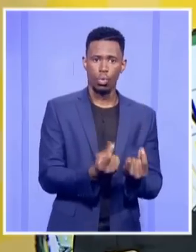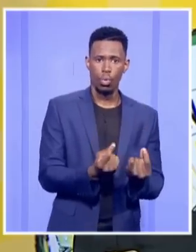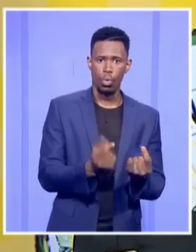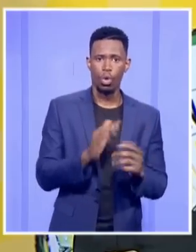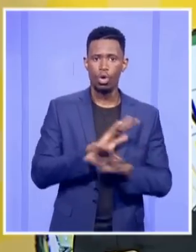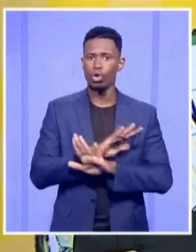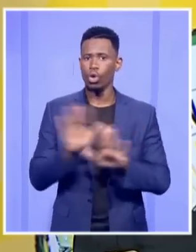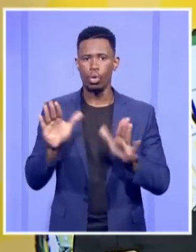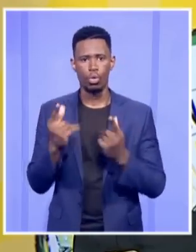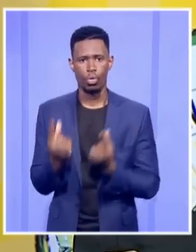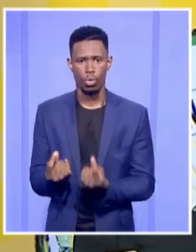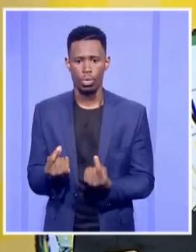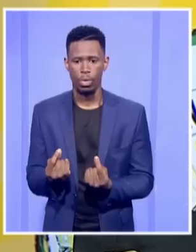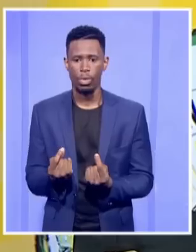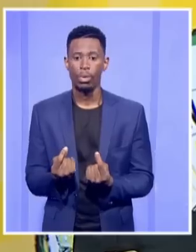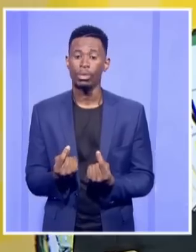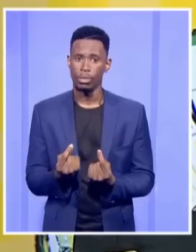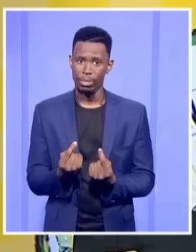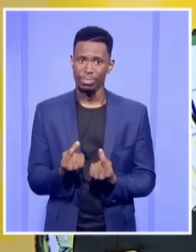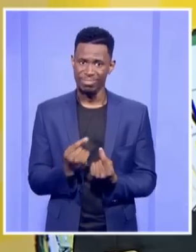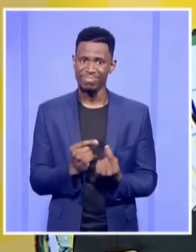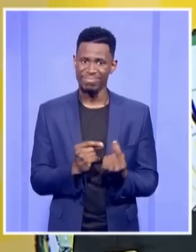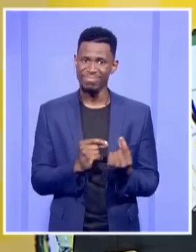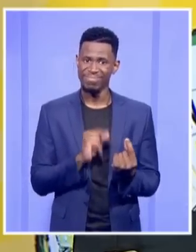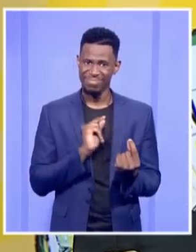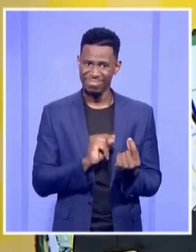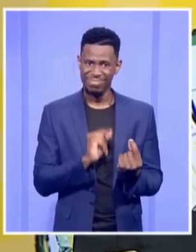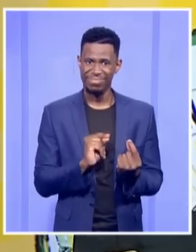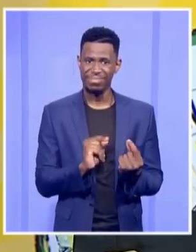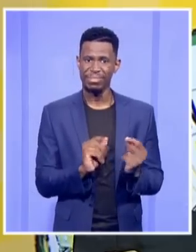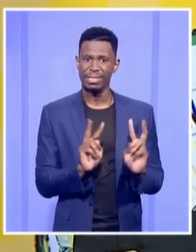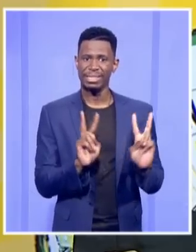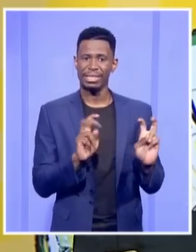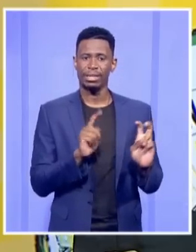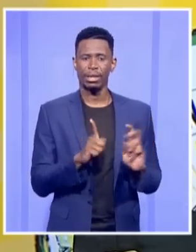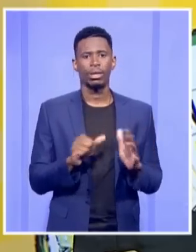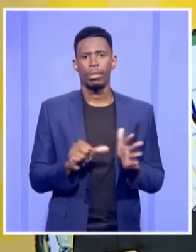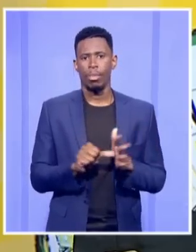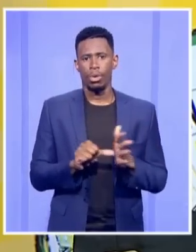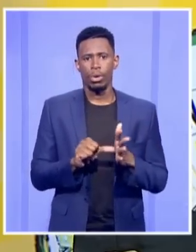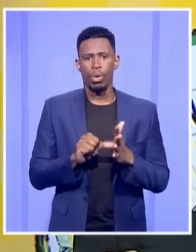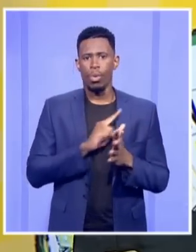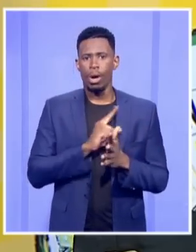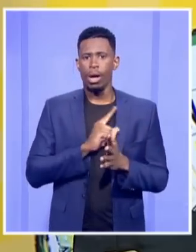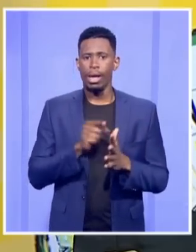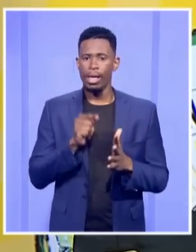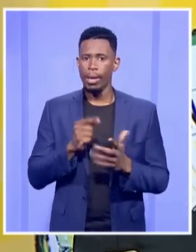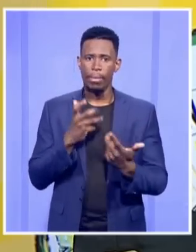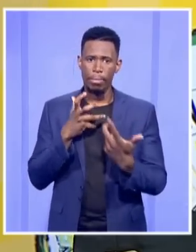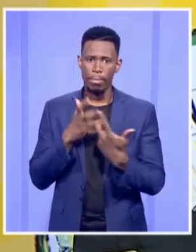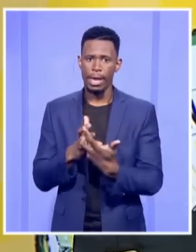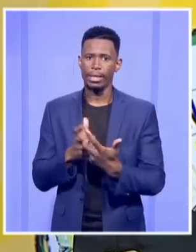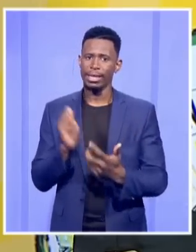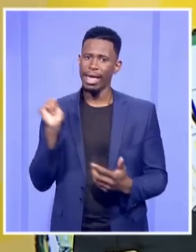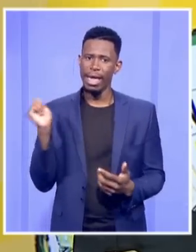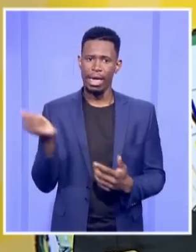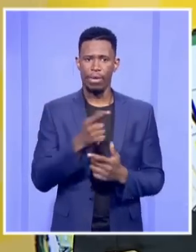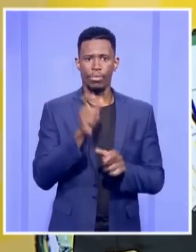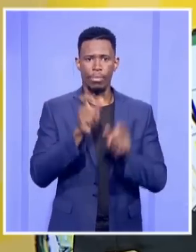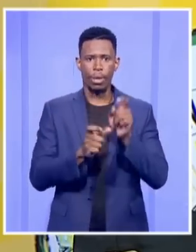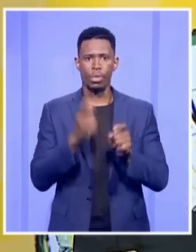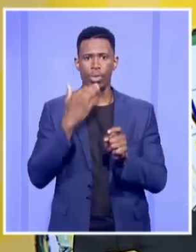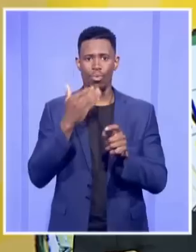important because it is applicable to everyone who is in the conference precinct.